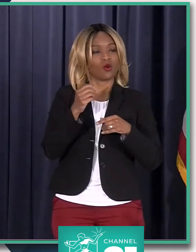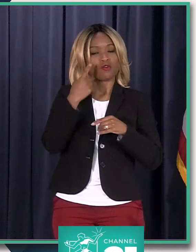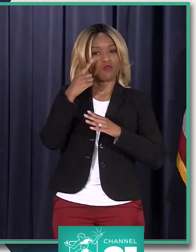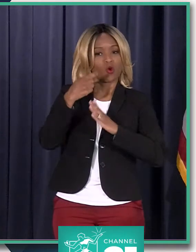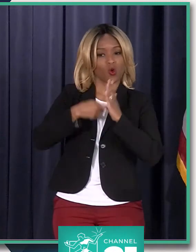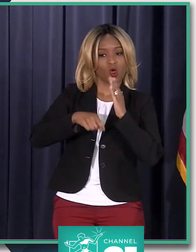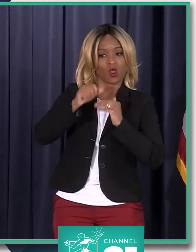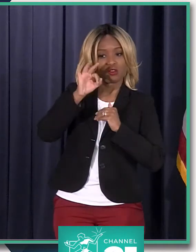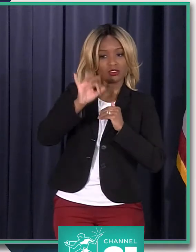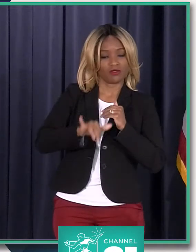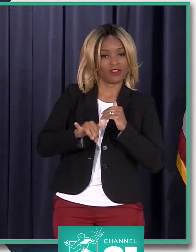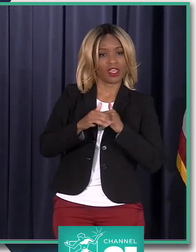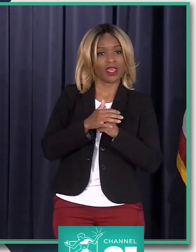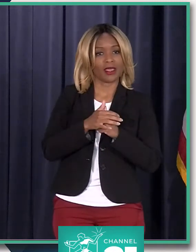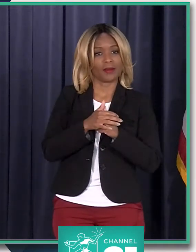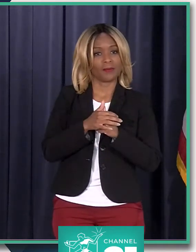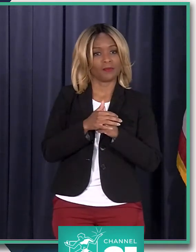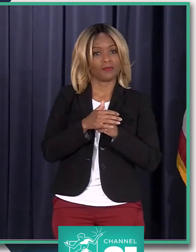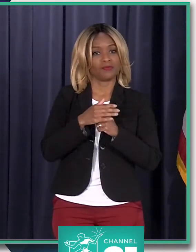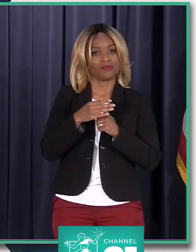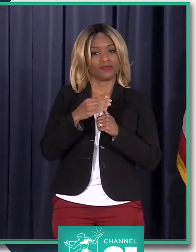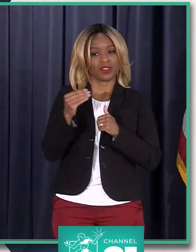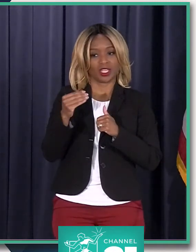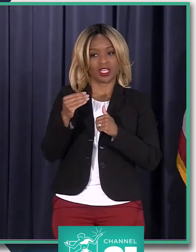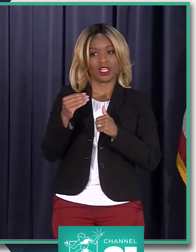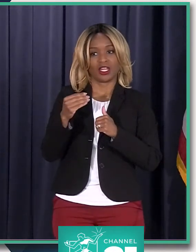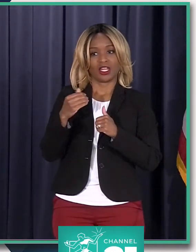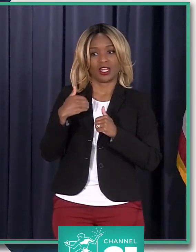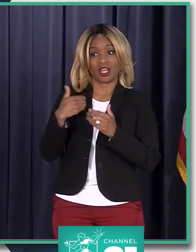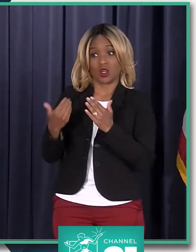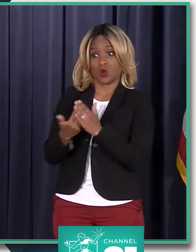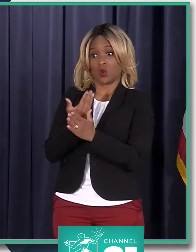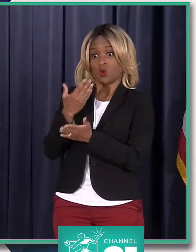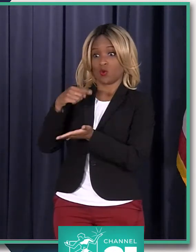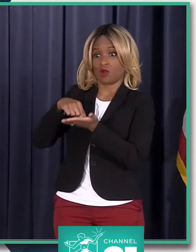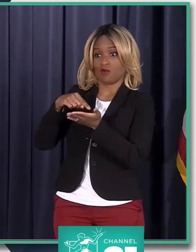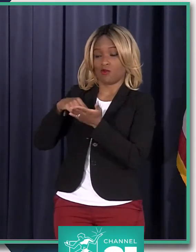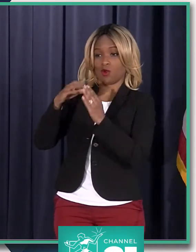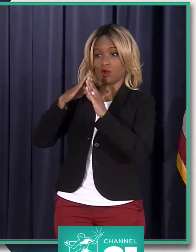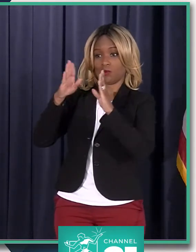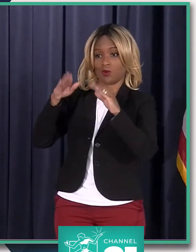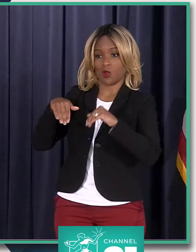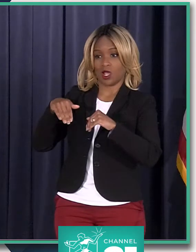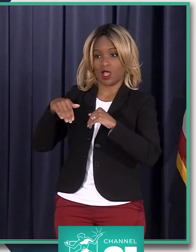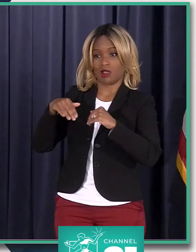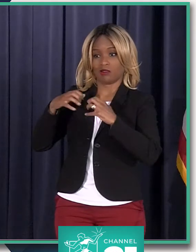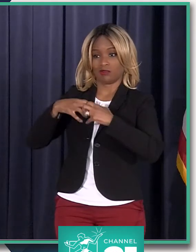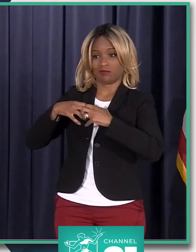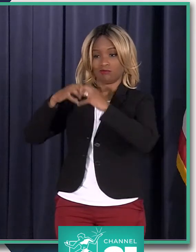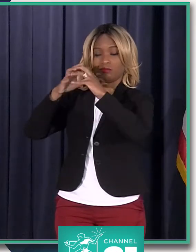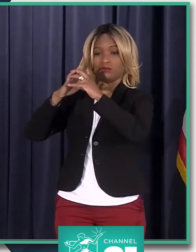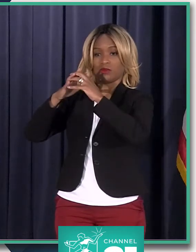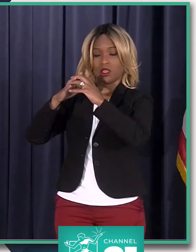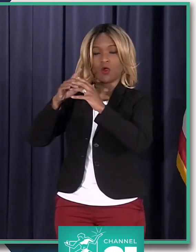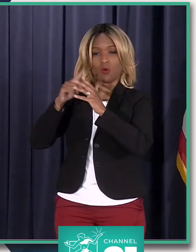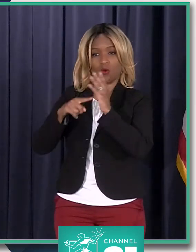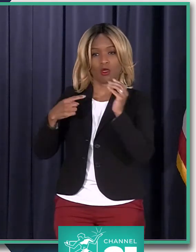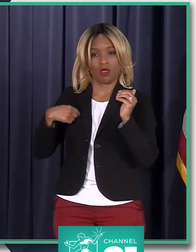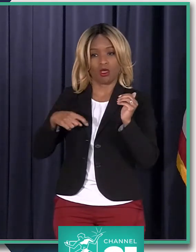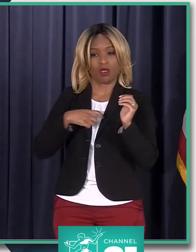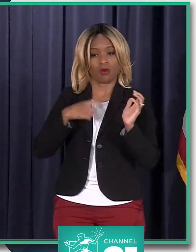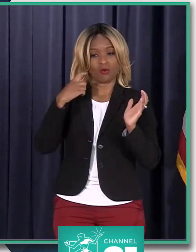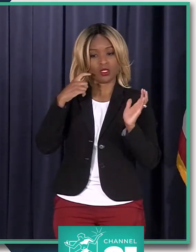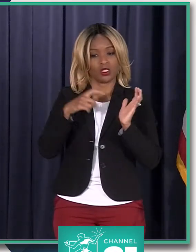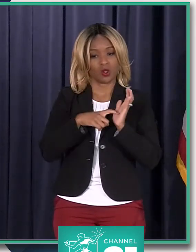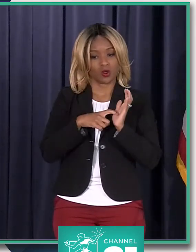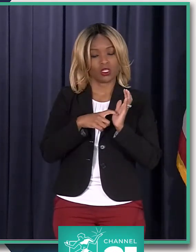I described, and the cost of producing a new affordable unit being, the numbers that we are beginning to see,